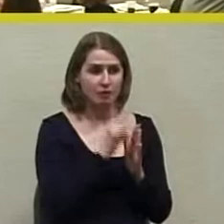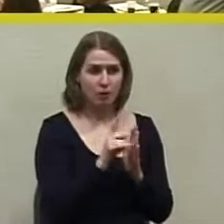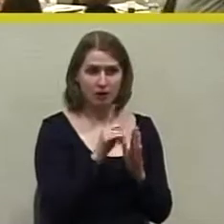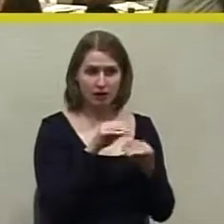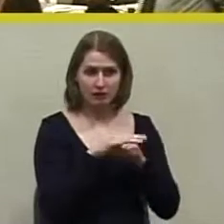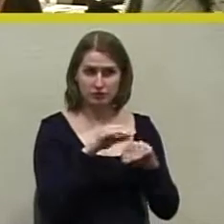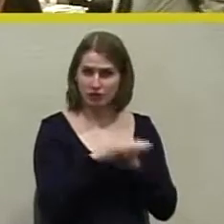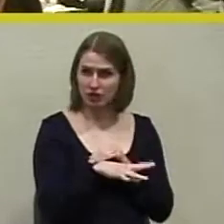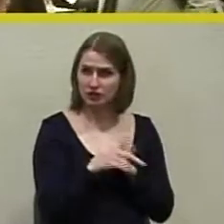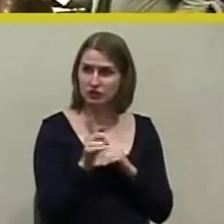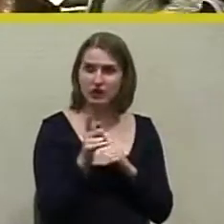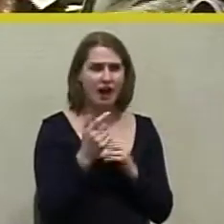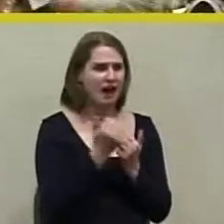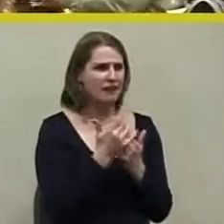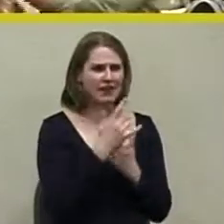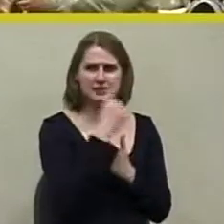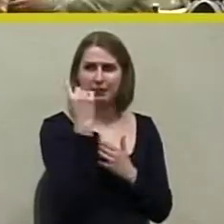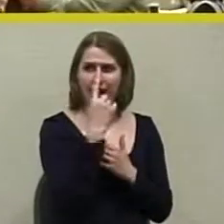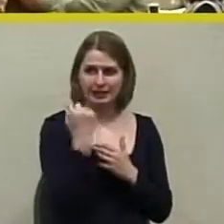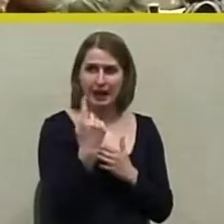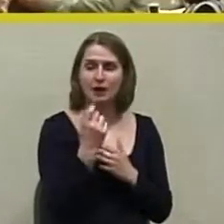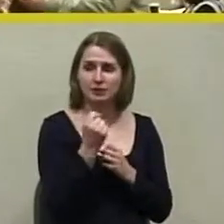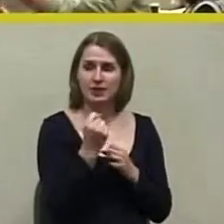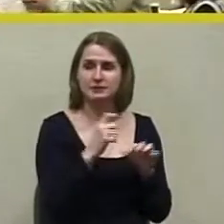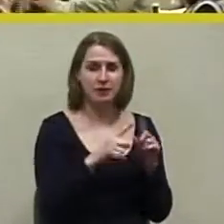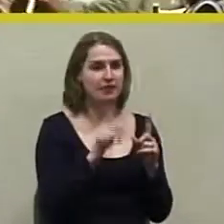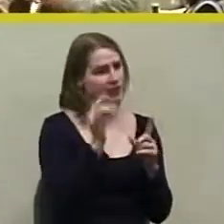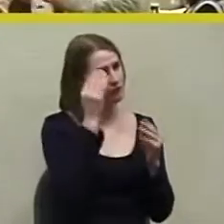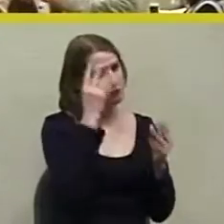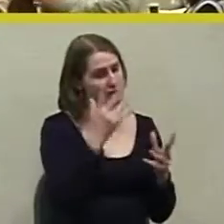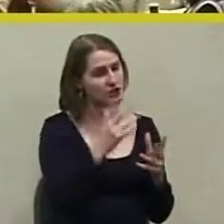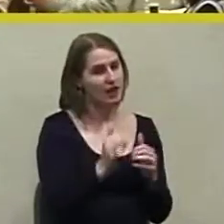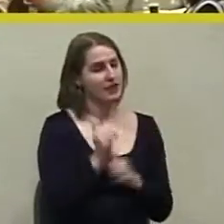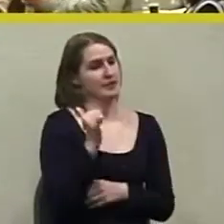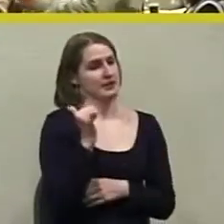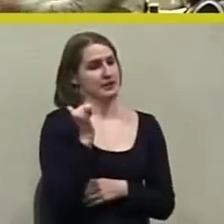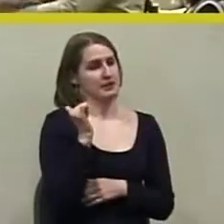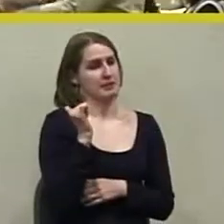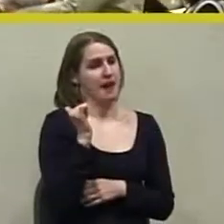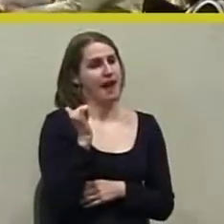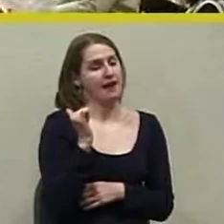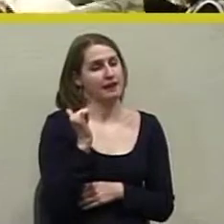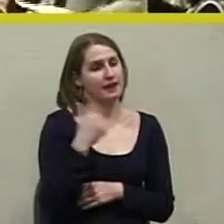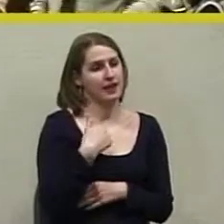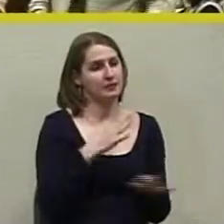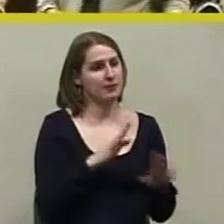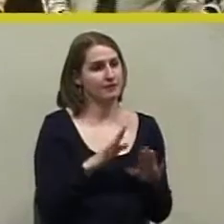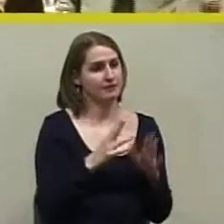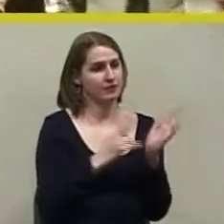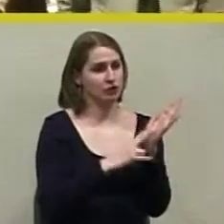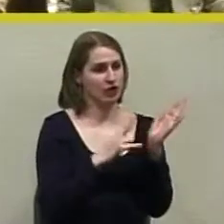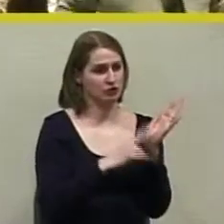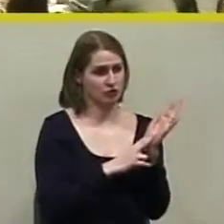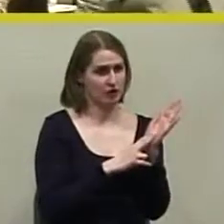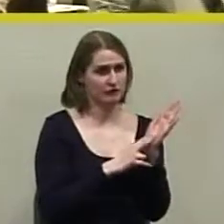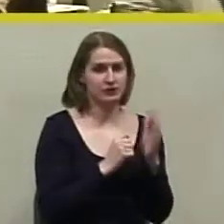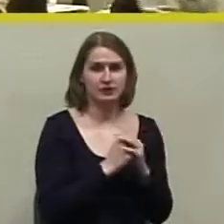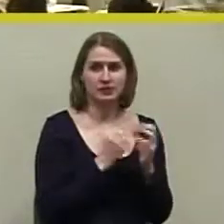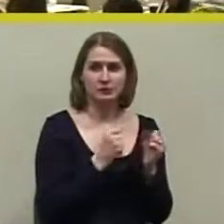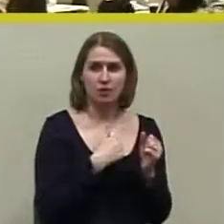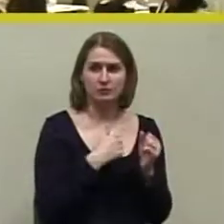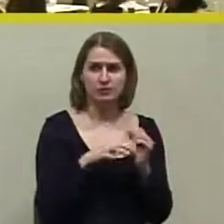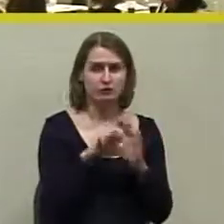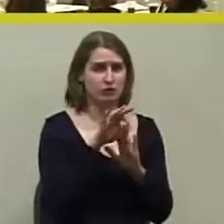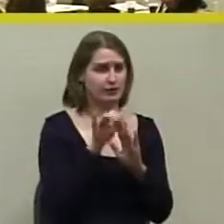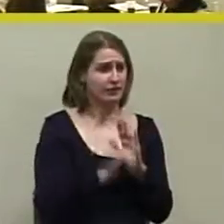everything's gone, but you have some interesting information there. At the very back of it's a behavioral contract. Okay? I'm just grabbing this at